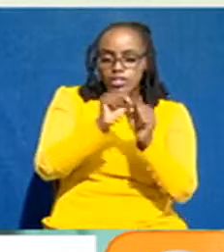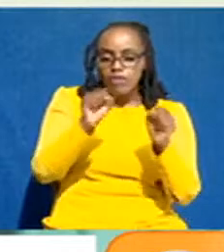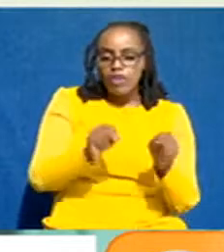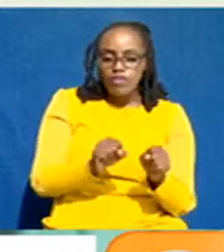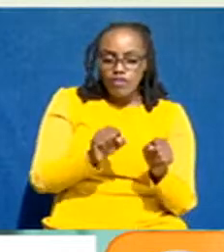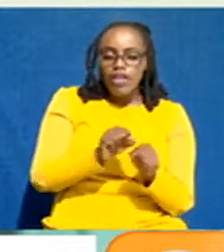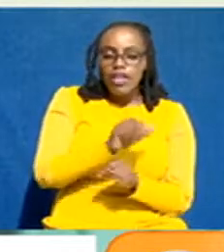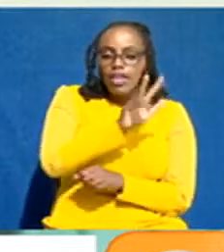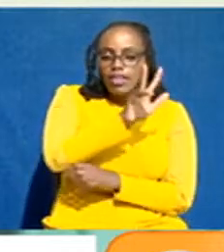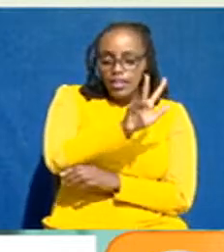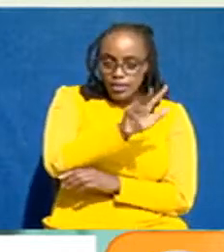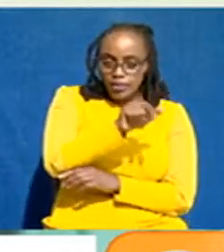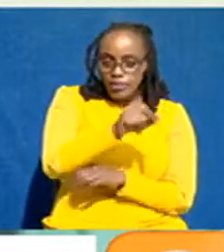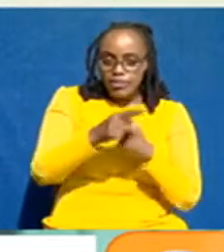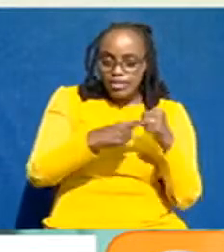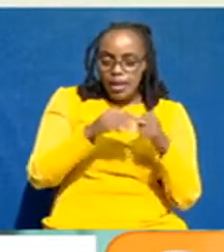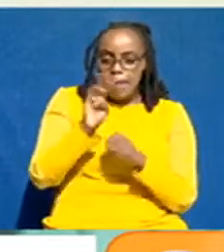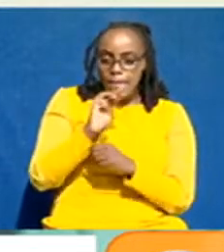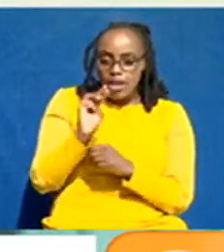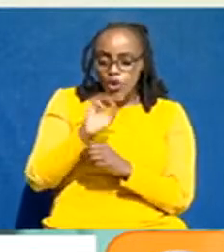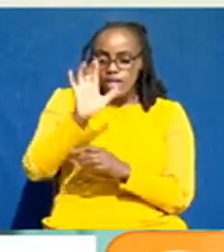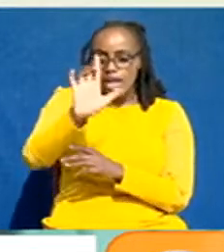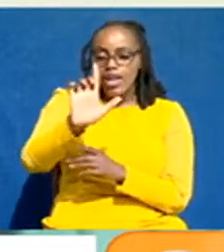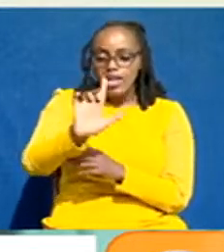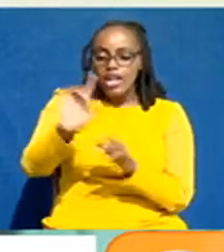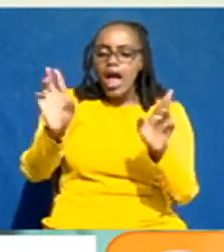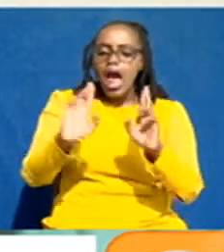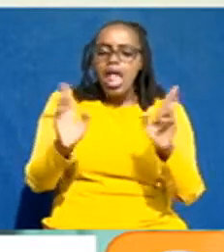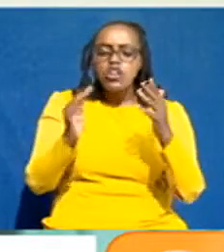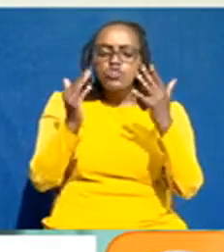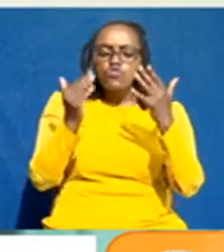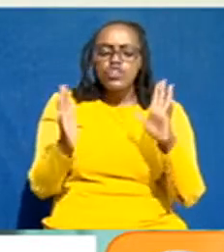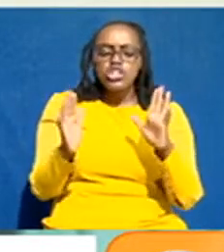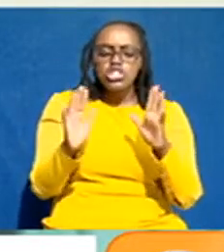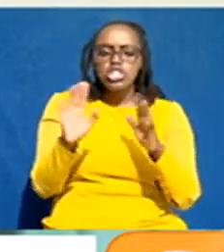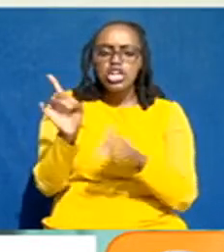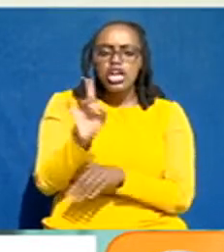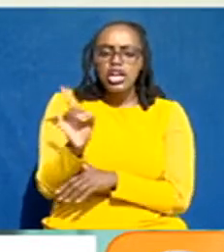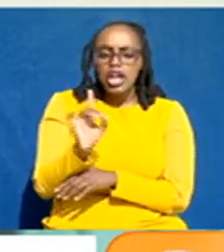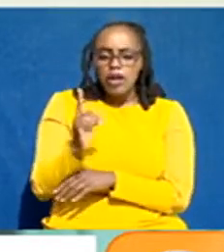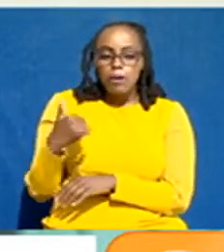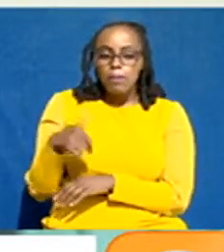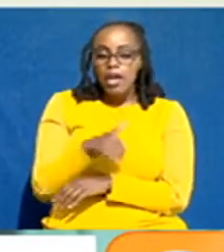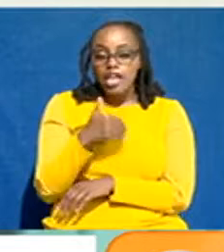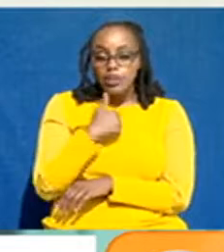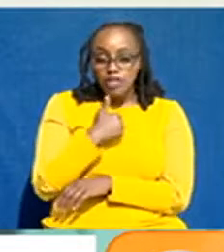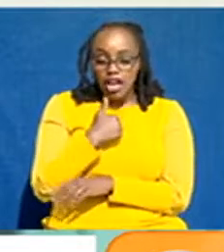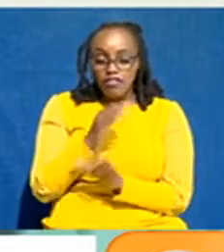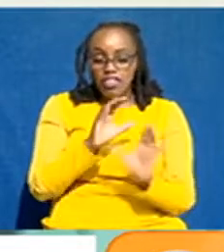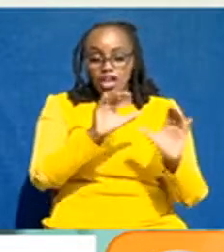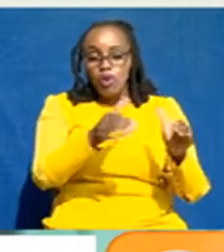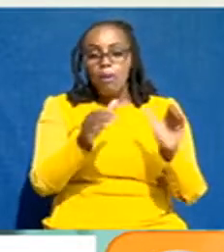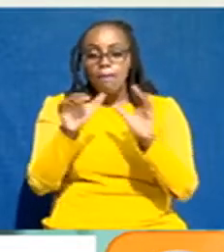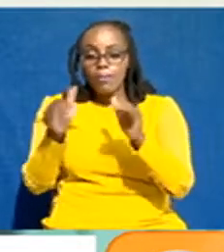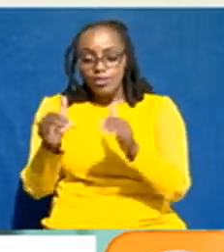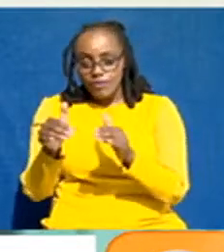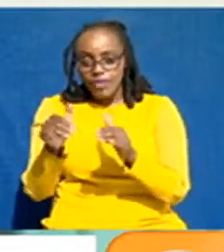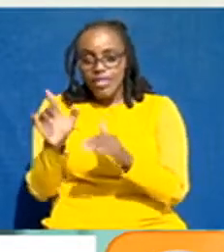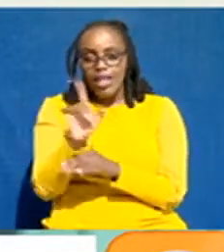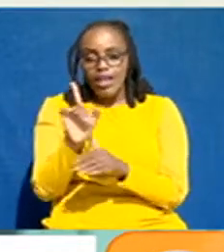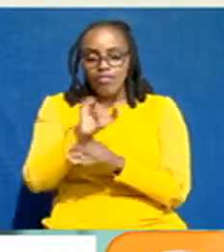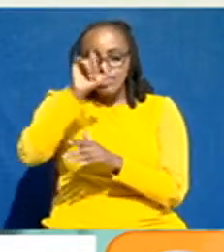million liters every day, and is already in Nairobi. So the communities in the city should